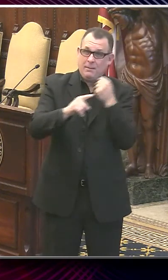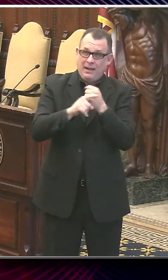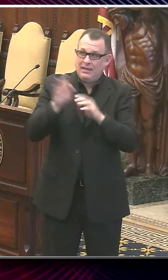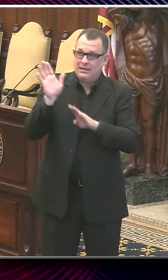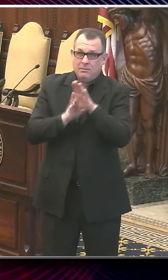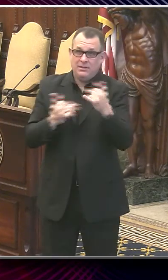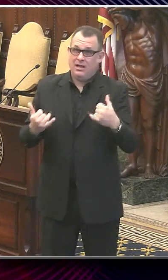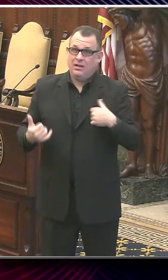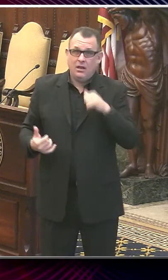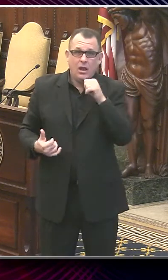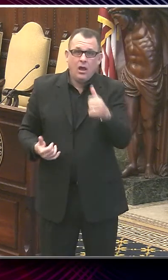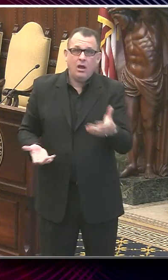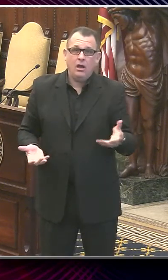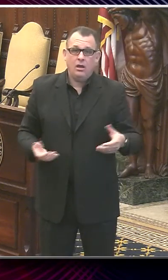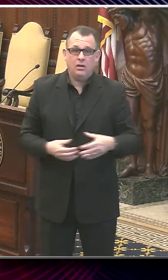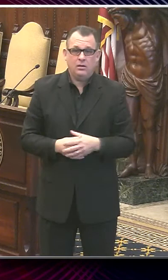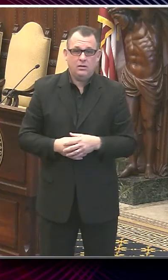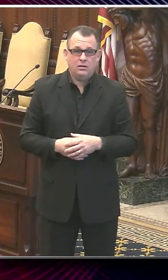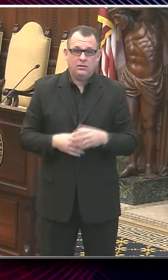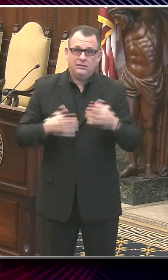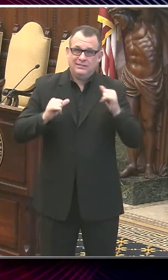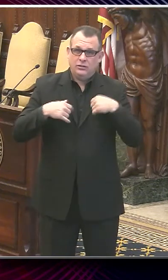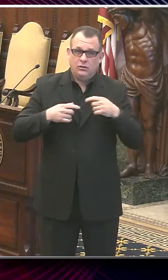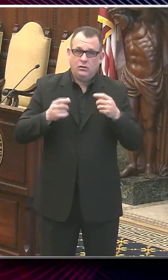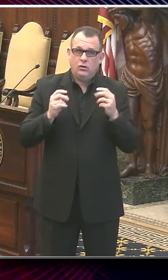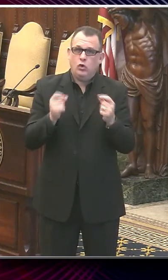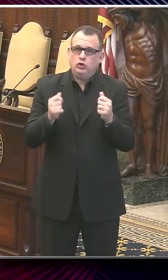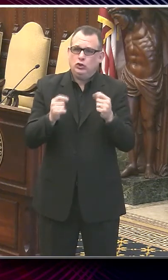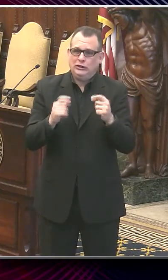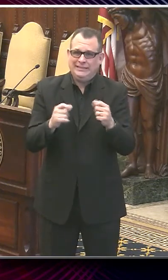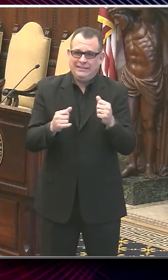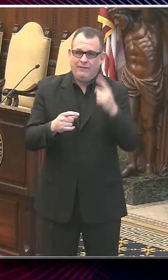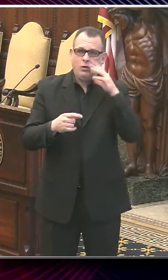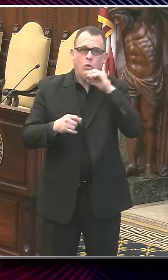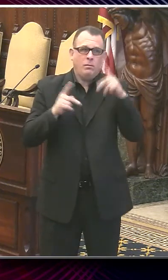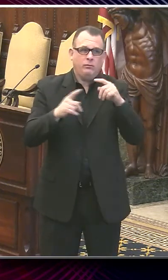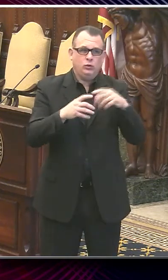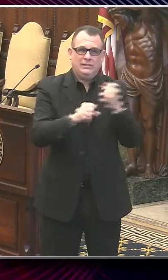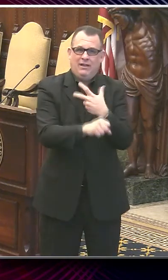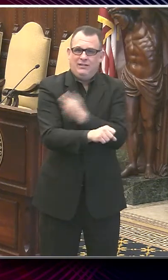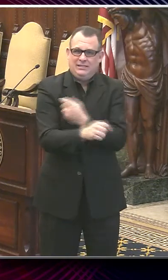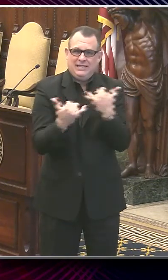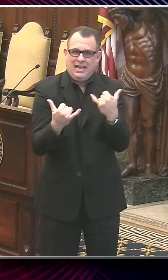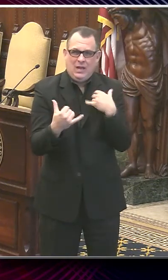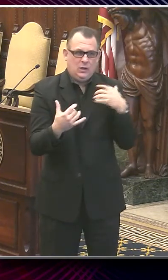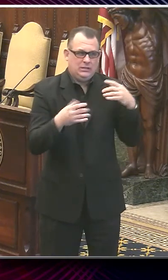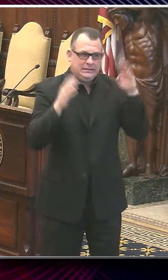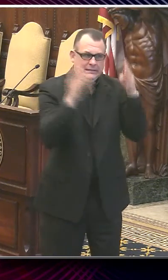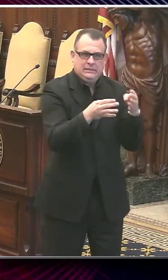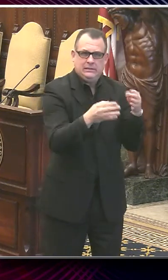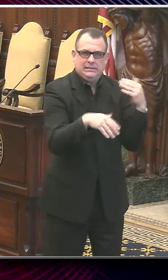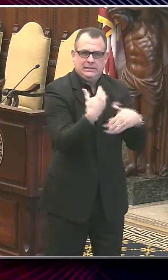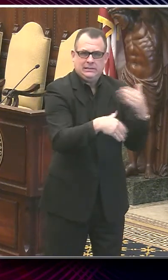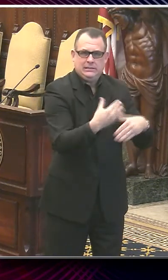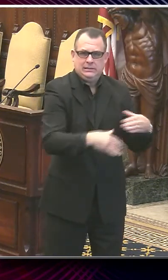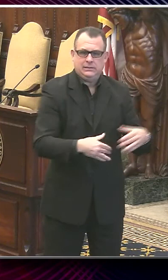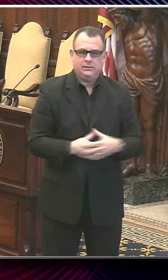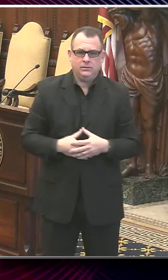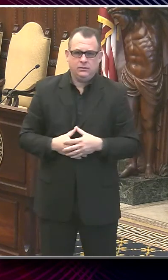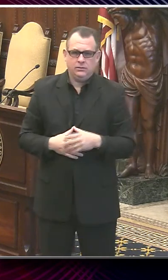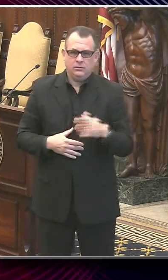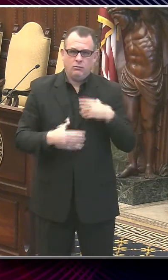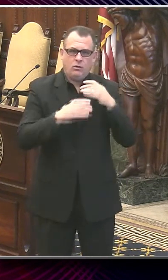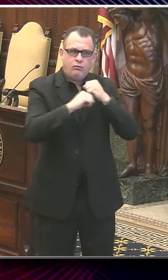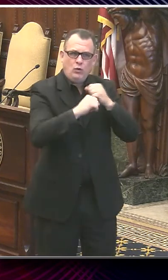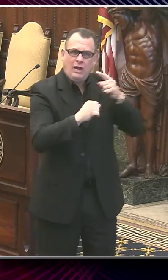so I think that there's really some urgency around this most vulnerable group right now. And then if we can get them protected, then we have a little